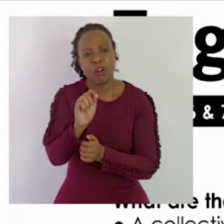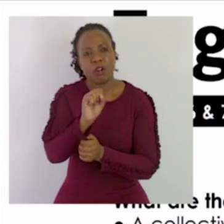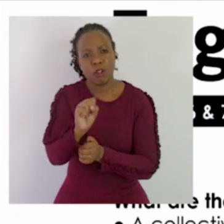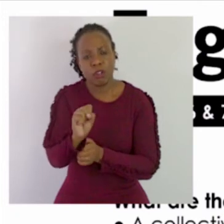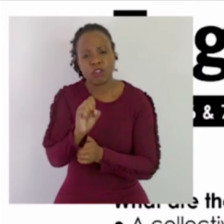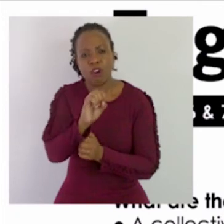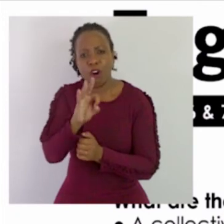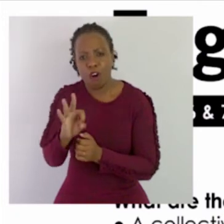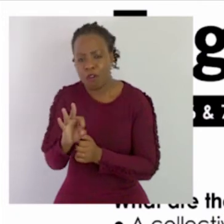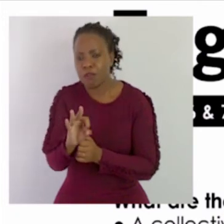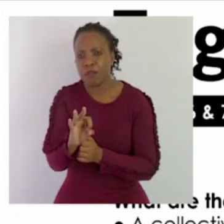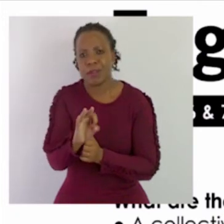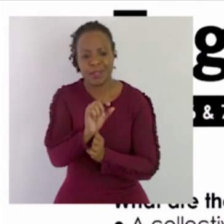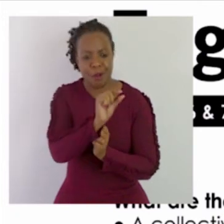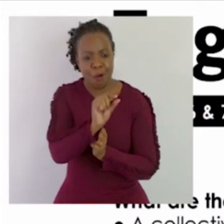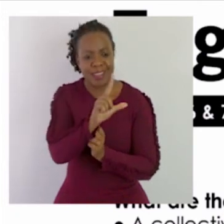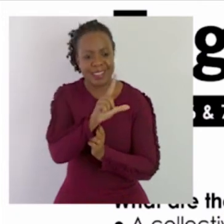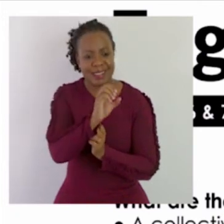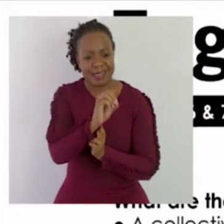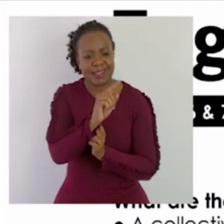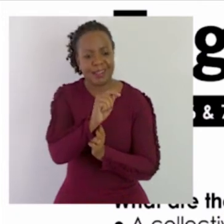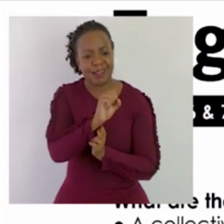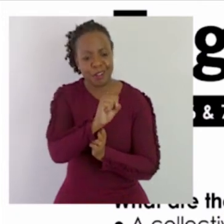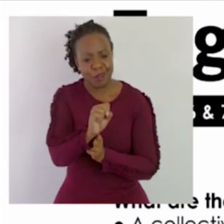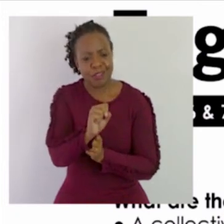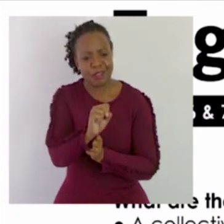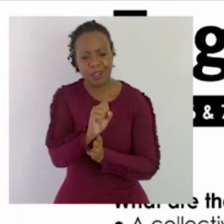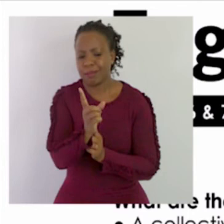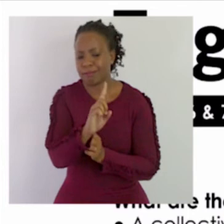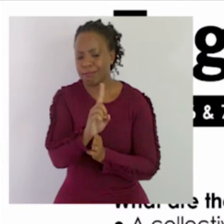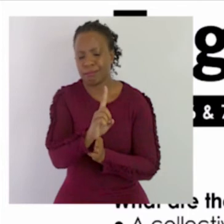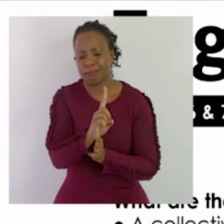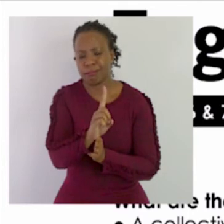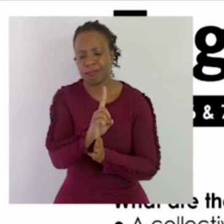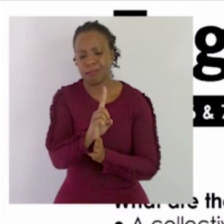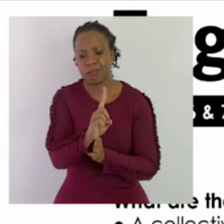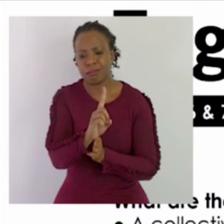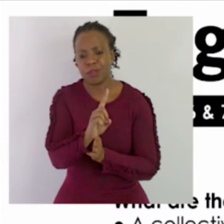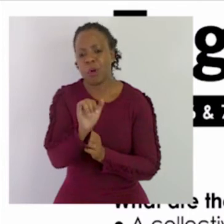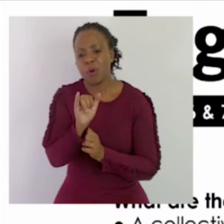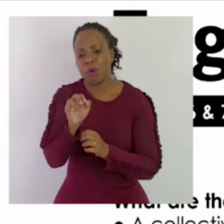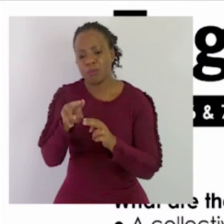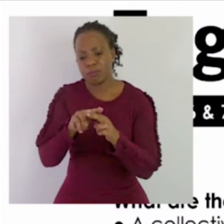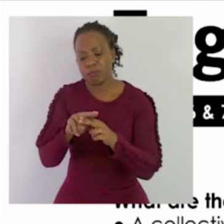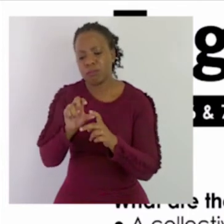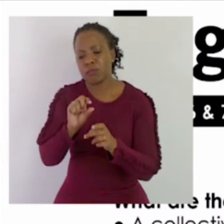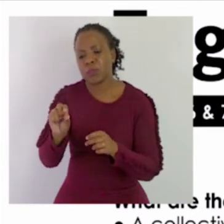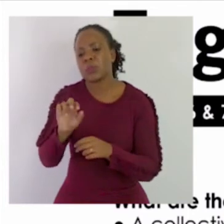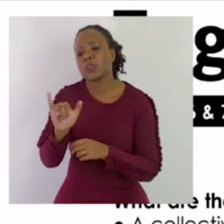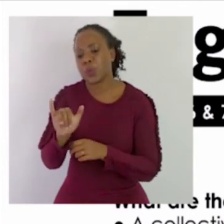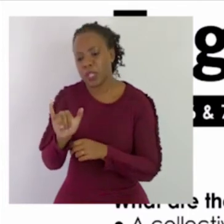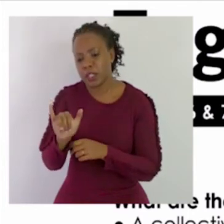What is the collective noun for lots of books? One can say a